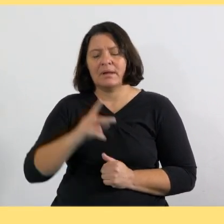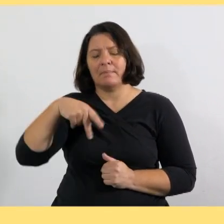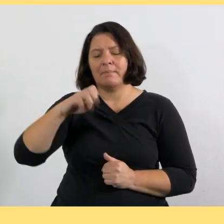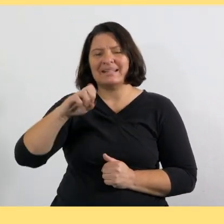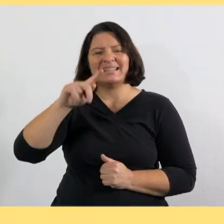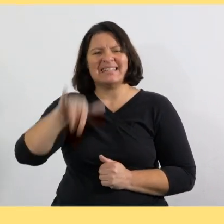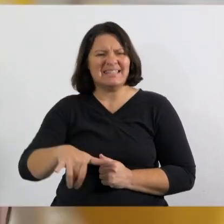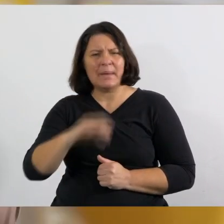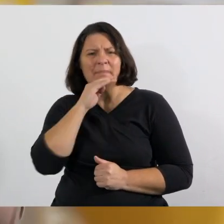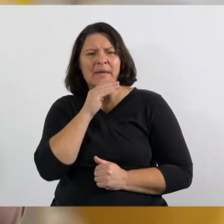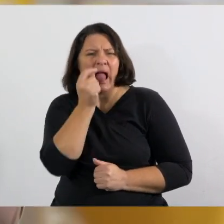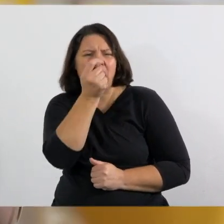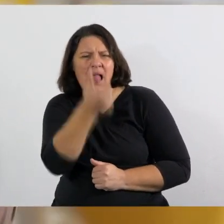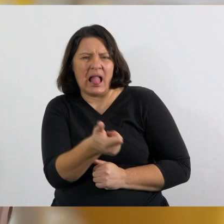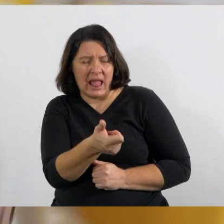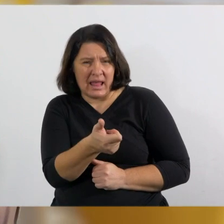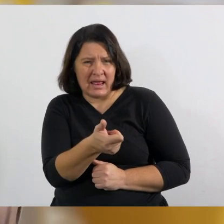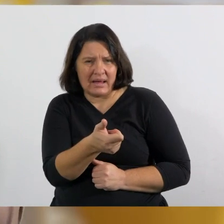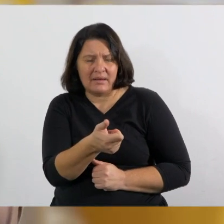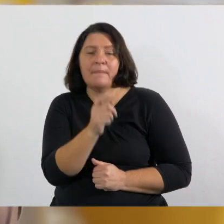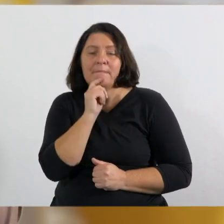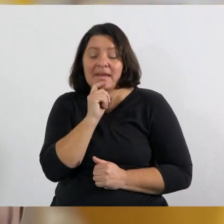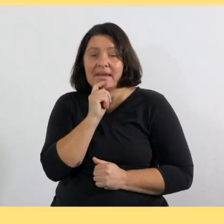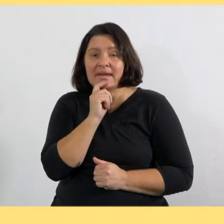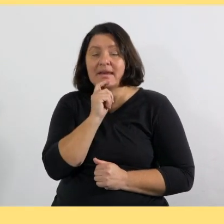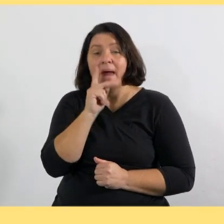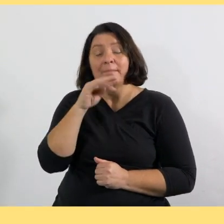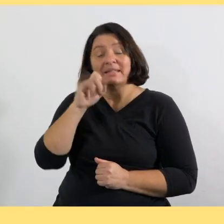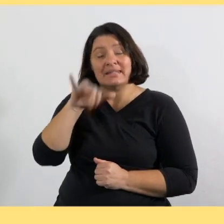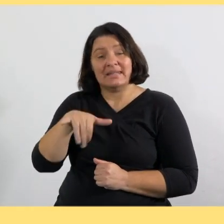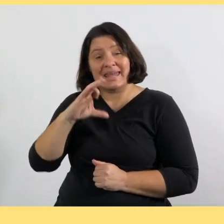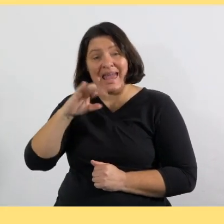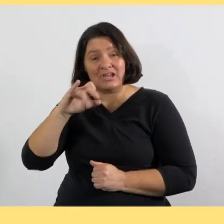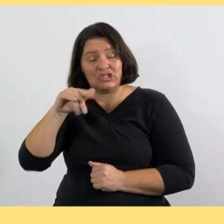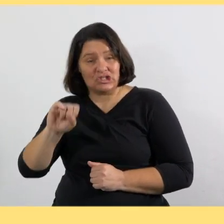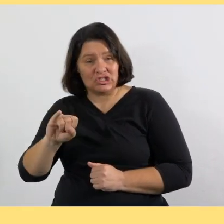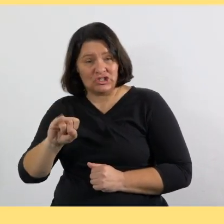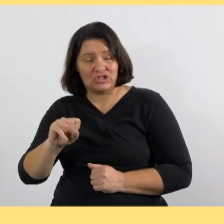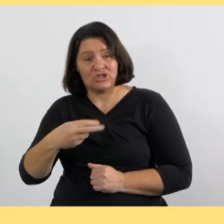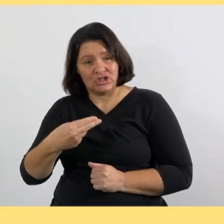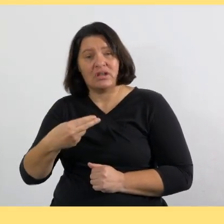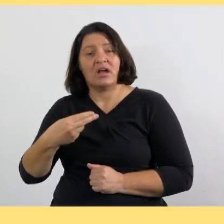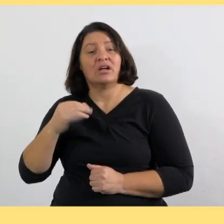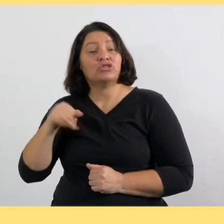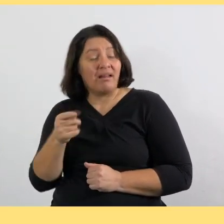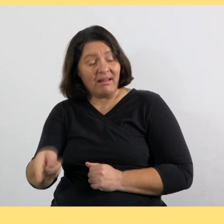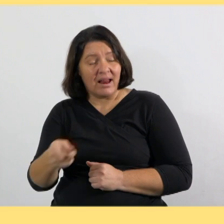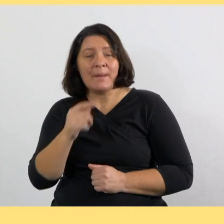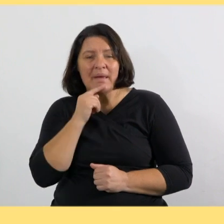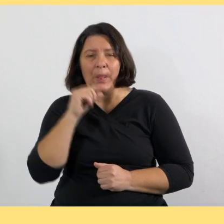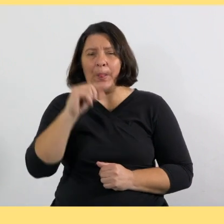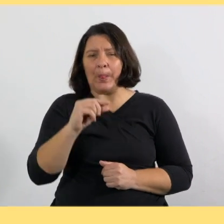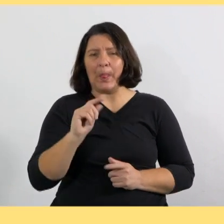means small. So when you talk about the petty cash journal, this is a journal used to record small cash